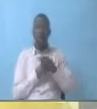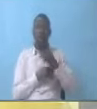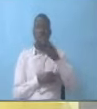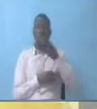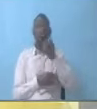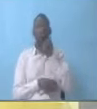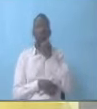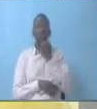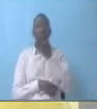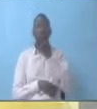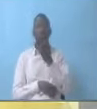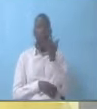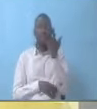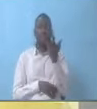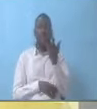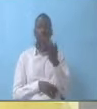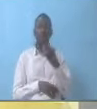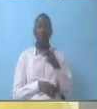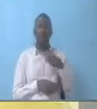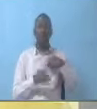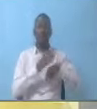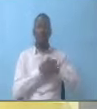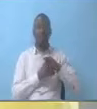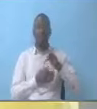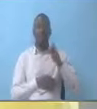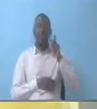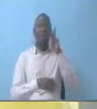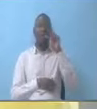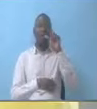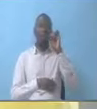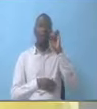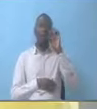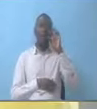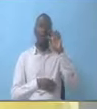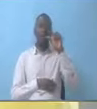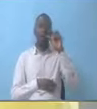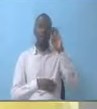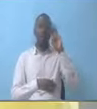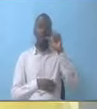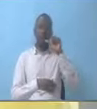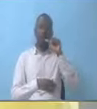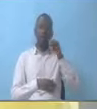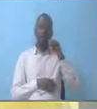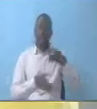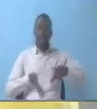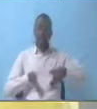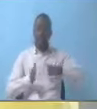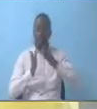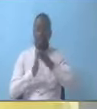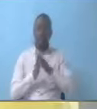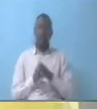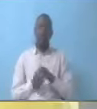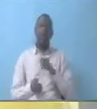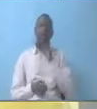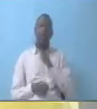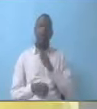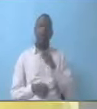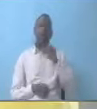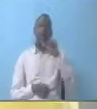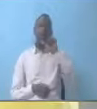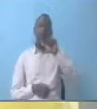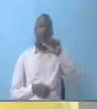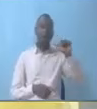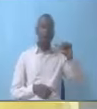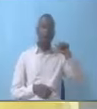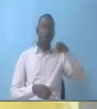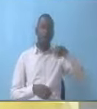Enjoy, my former teacher came for me. Enjoy, suma teacher la won ñewal ma and took me to his house. Yobuma kiram. Only